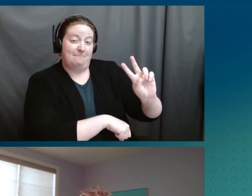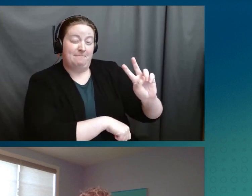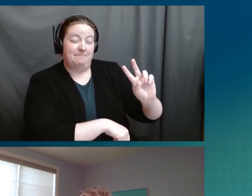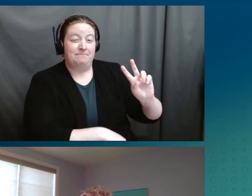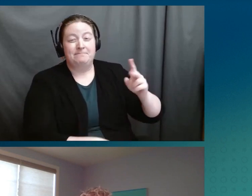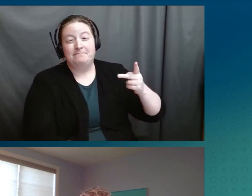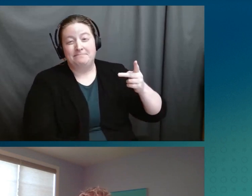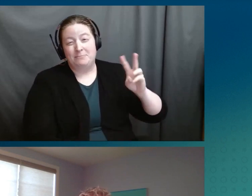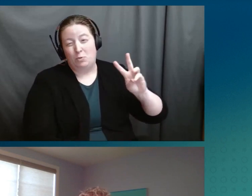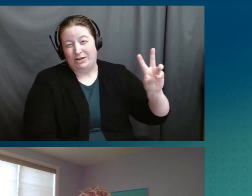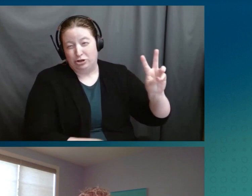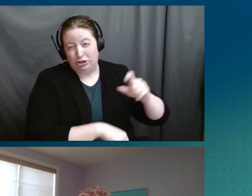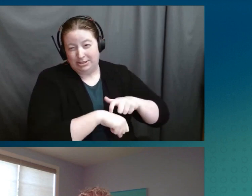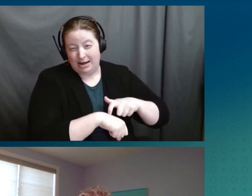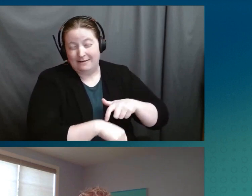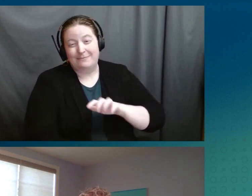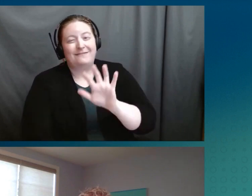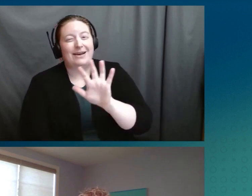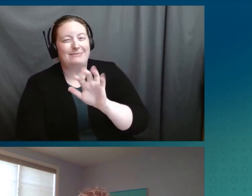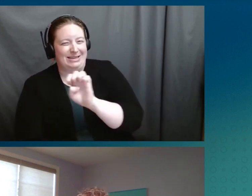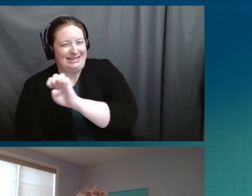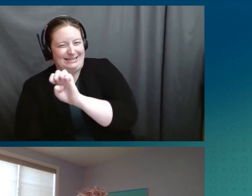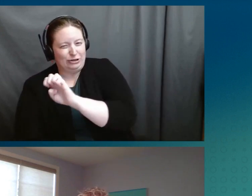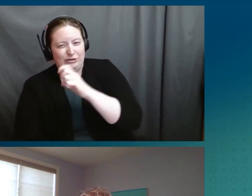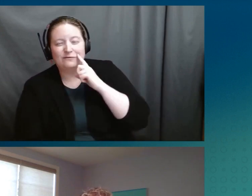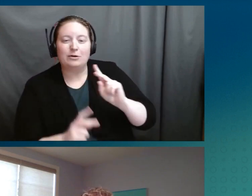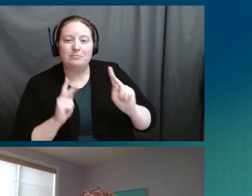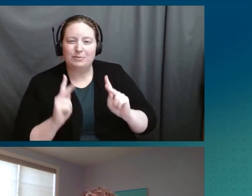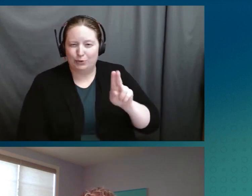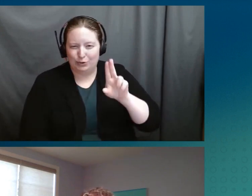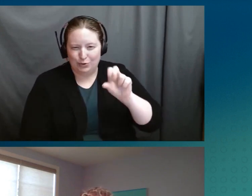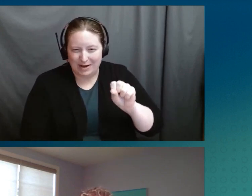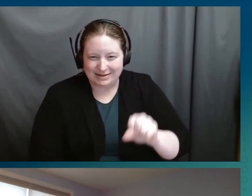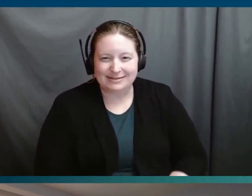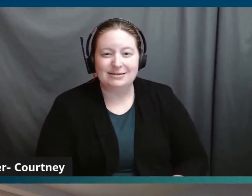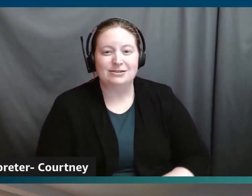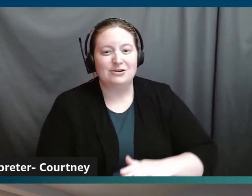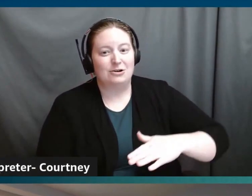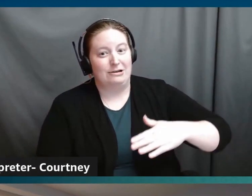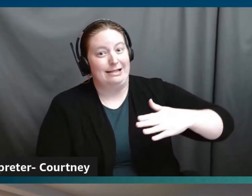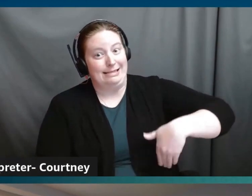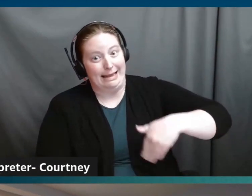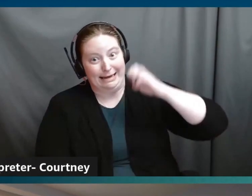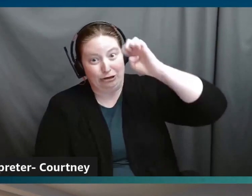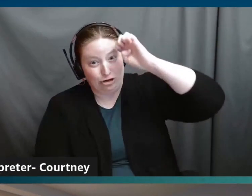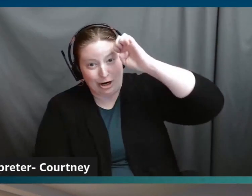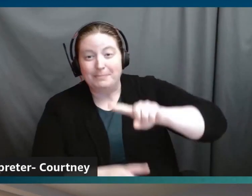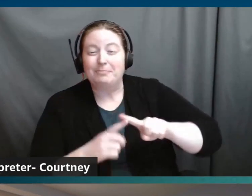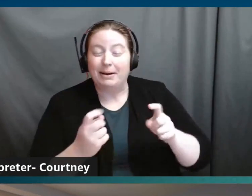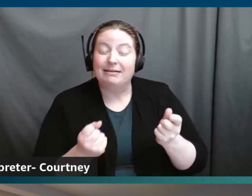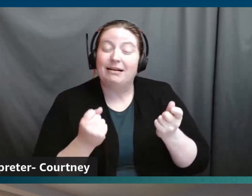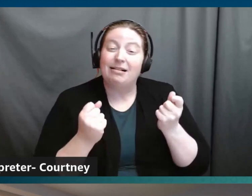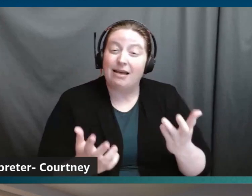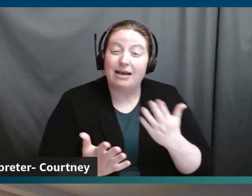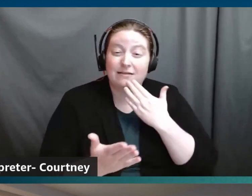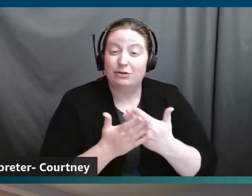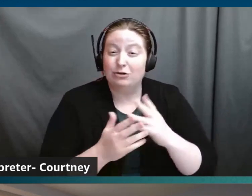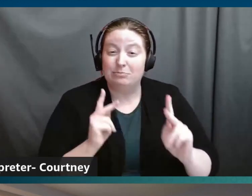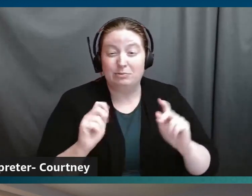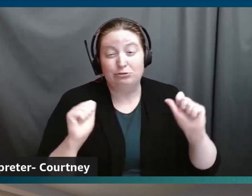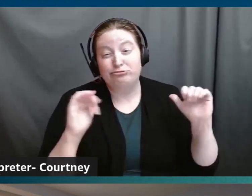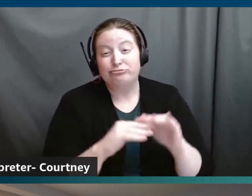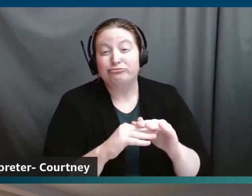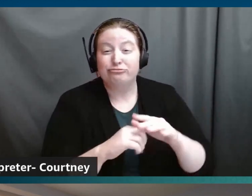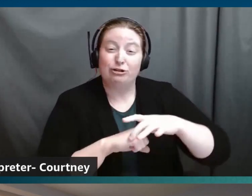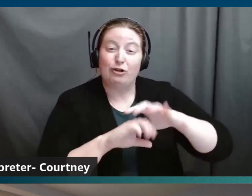5 p.m. Eastern time for those in the U.S. So kind of late in Europe, but we get a great audience, Kyle, globally. And just thanks to